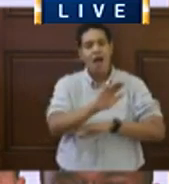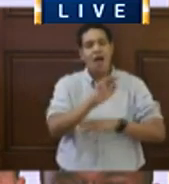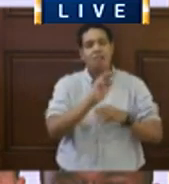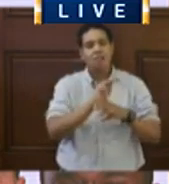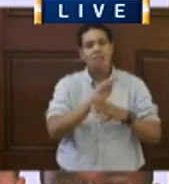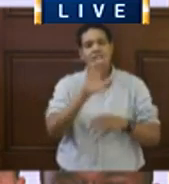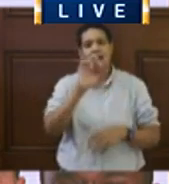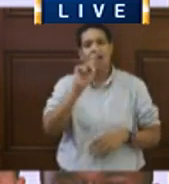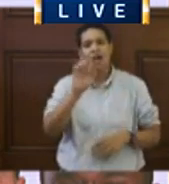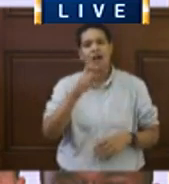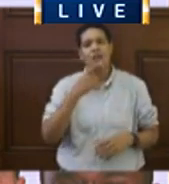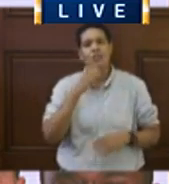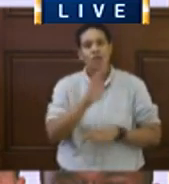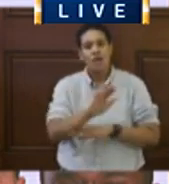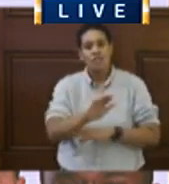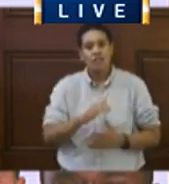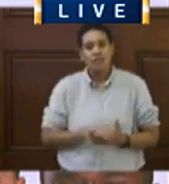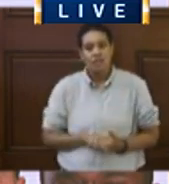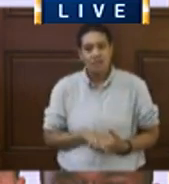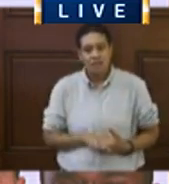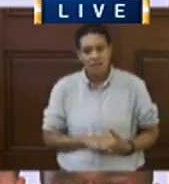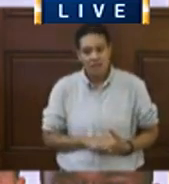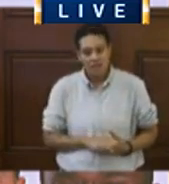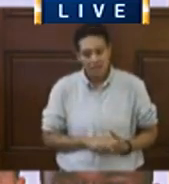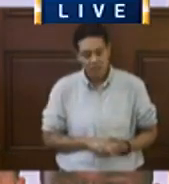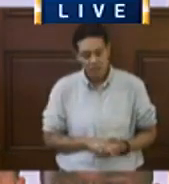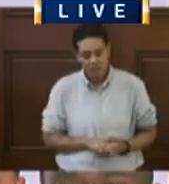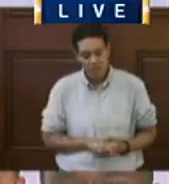Good afternoon, Mr. Wignall.